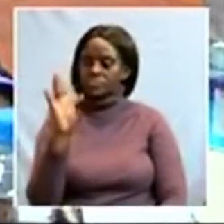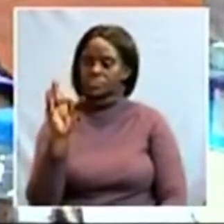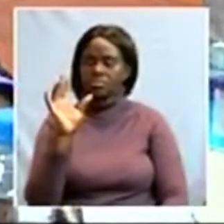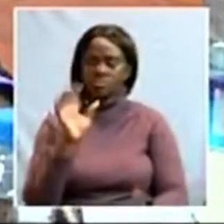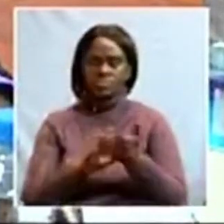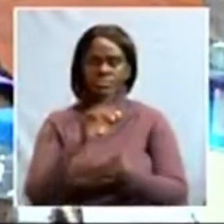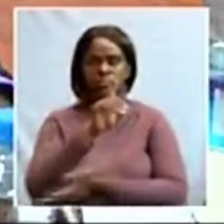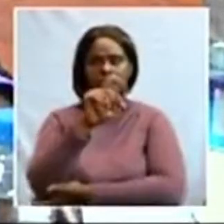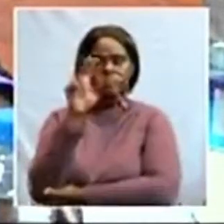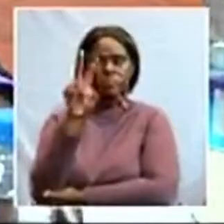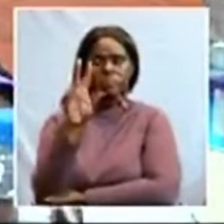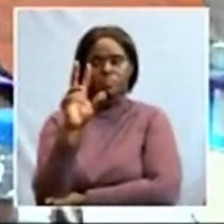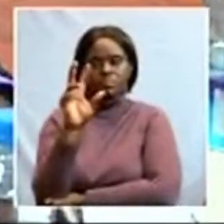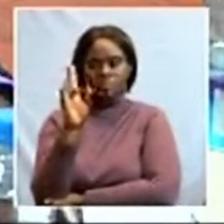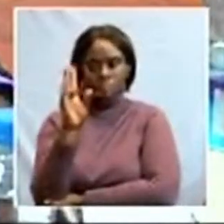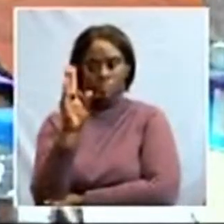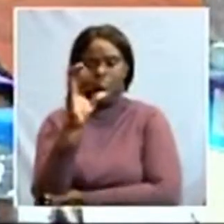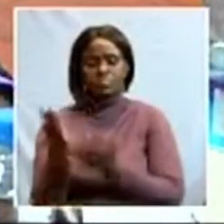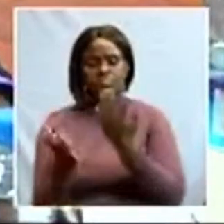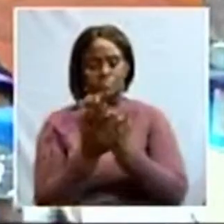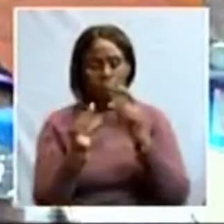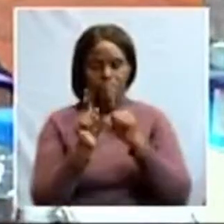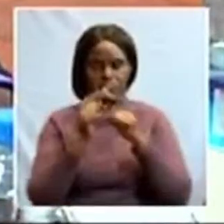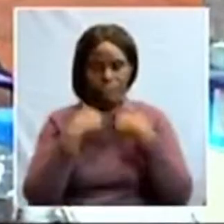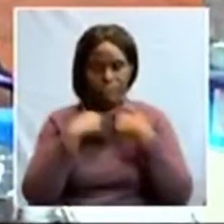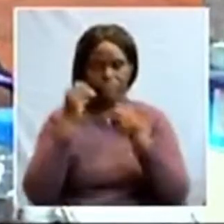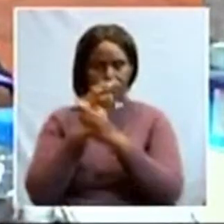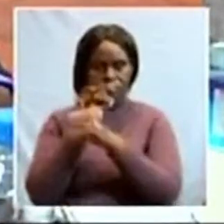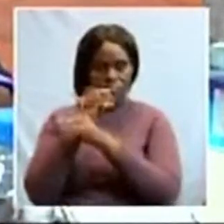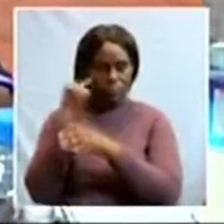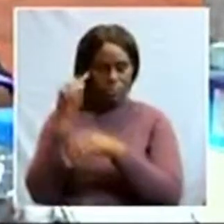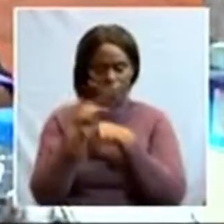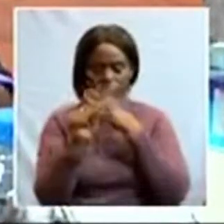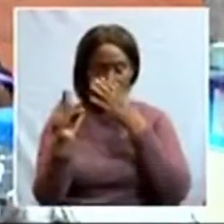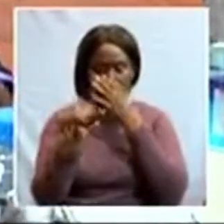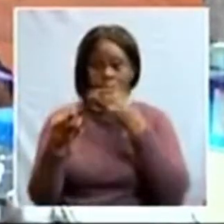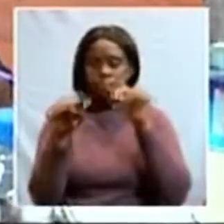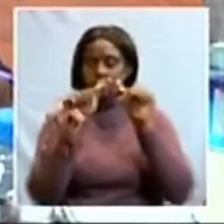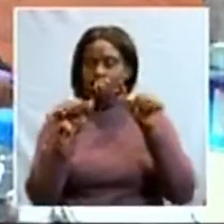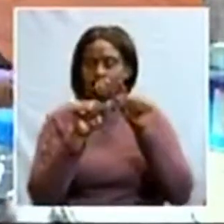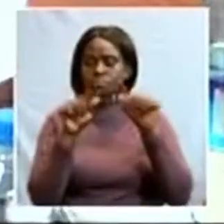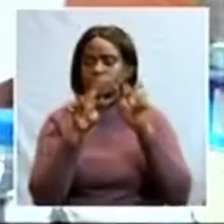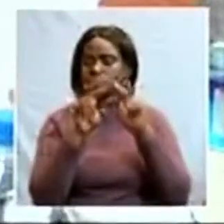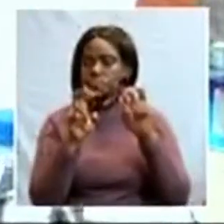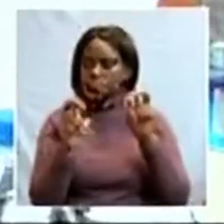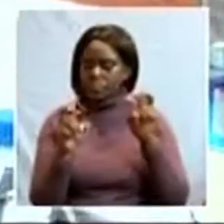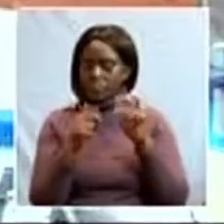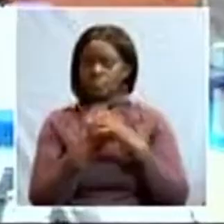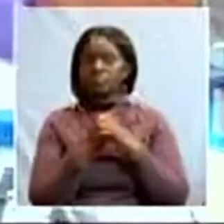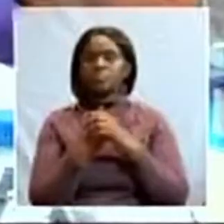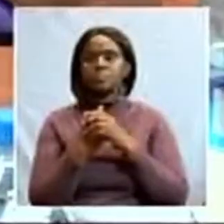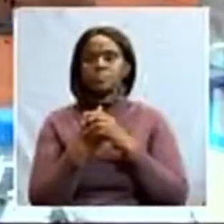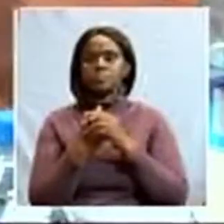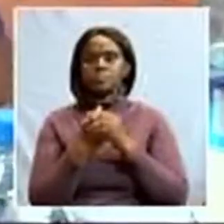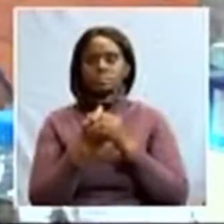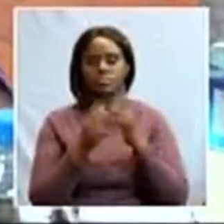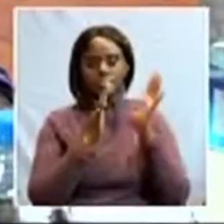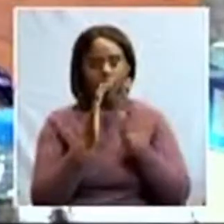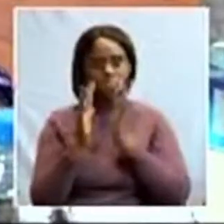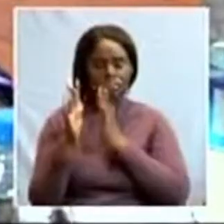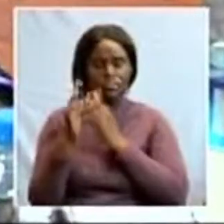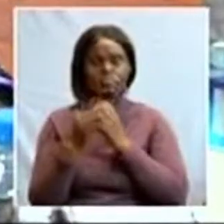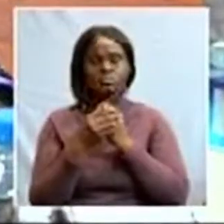47,127 have been attached and are available for audit verification. Remedial